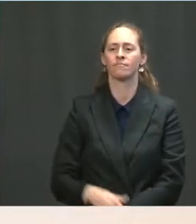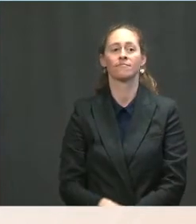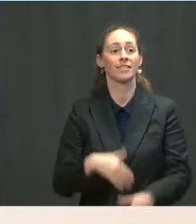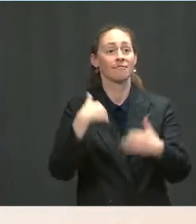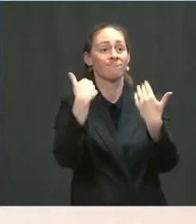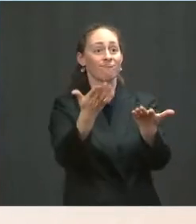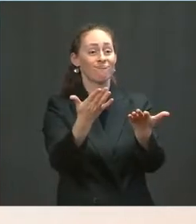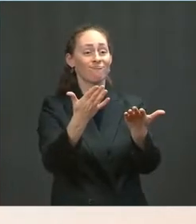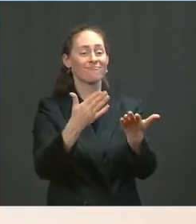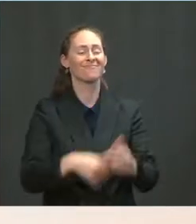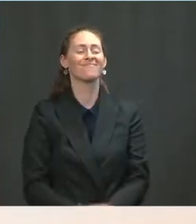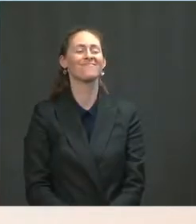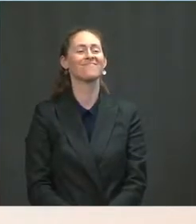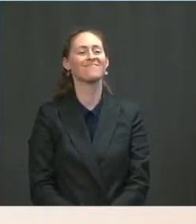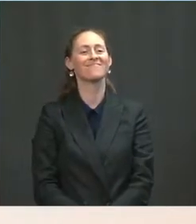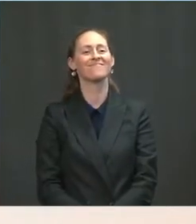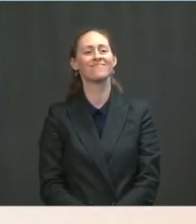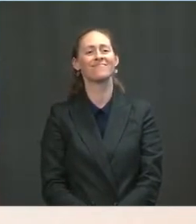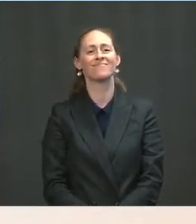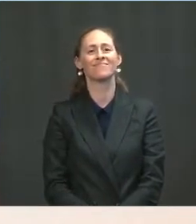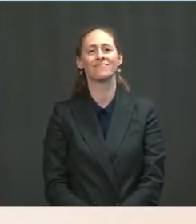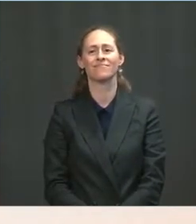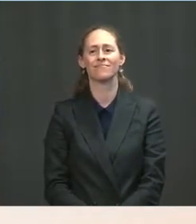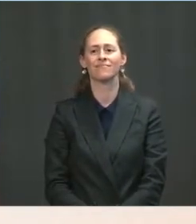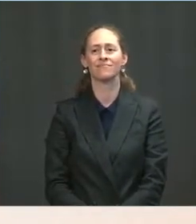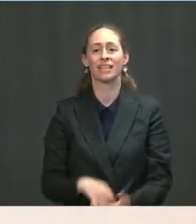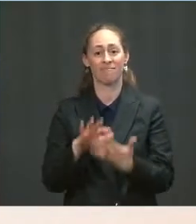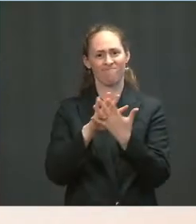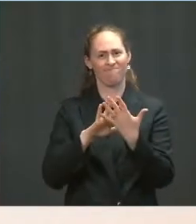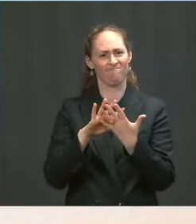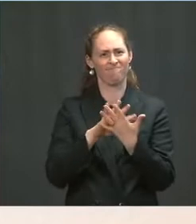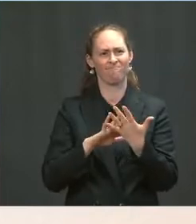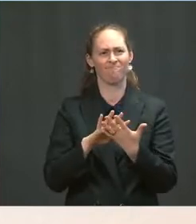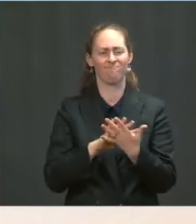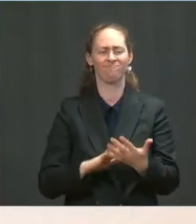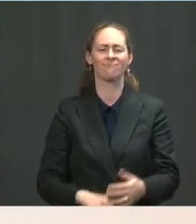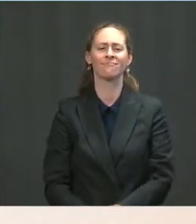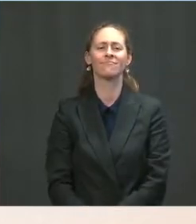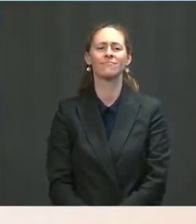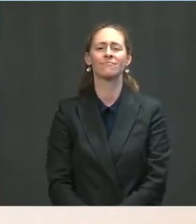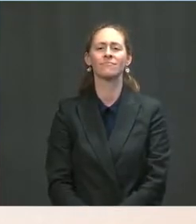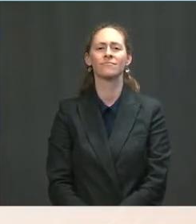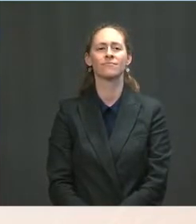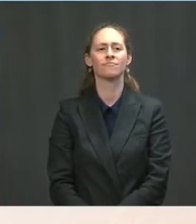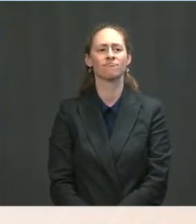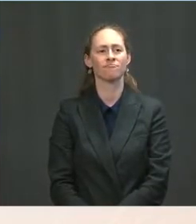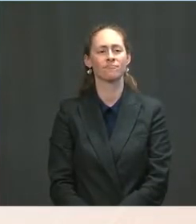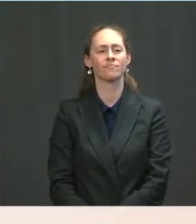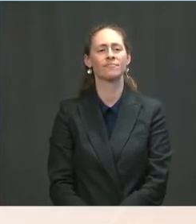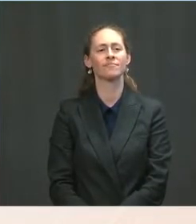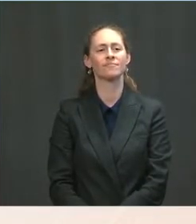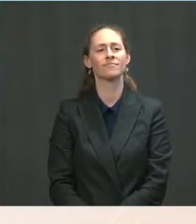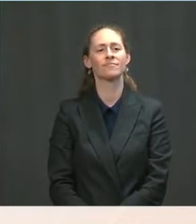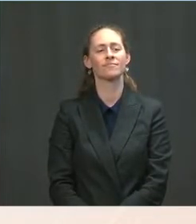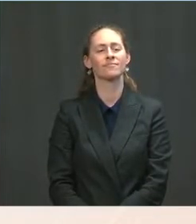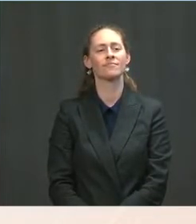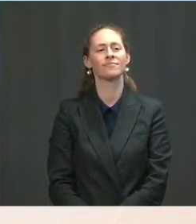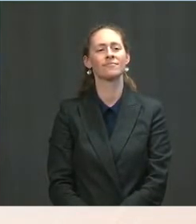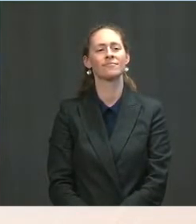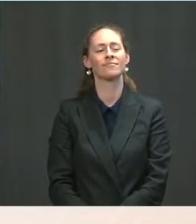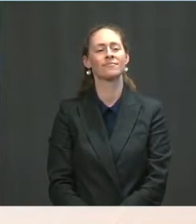we have a hard out at 3:10, so I have a couple quick questions on Congress. First, the eviction